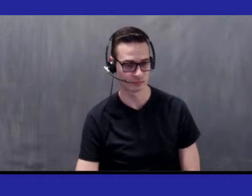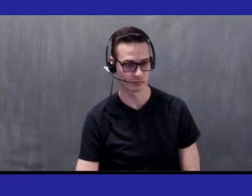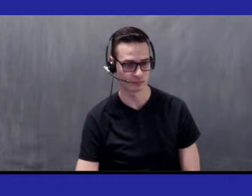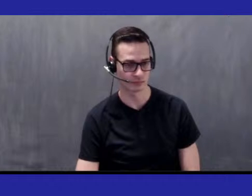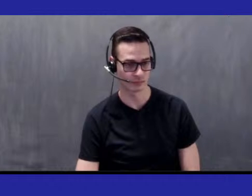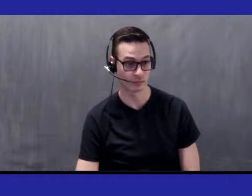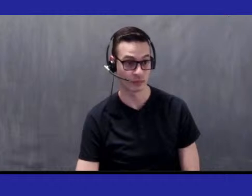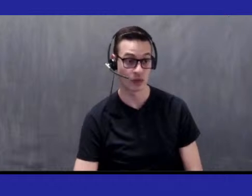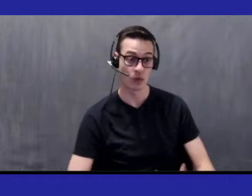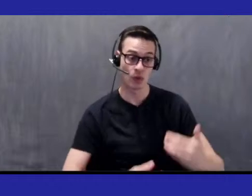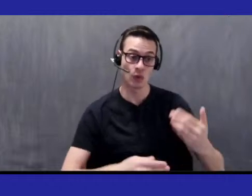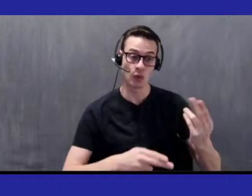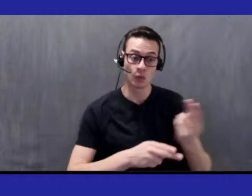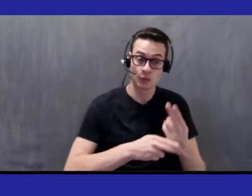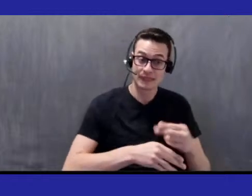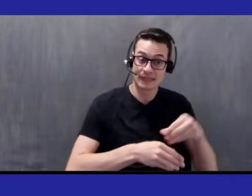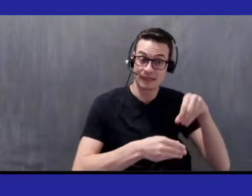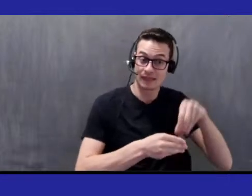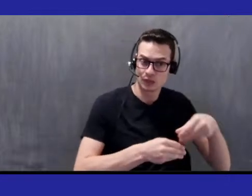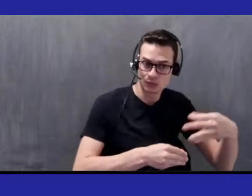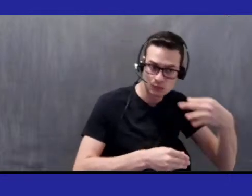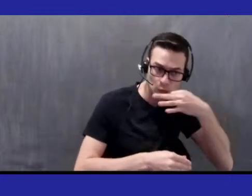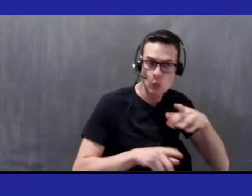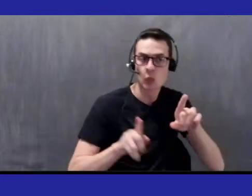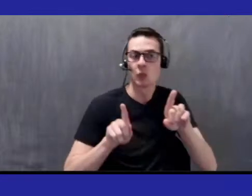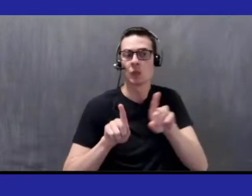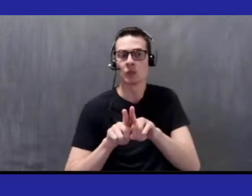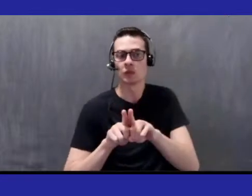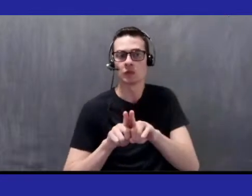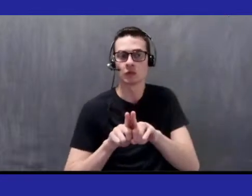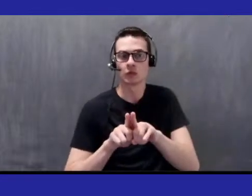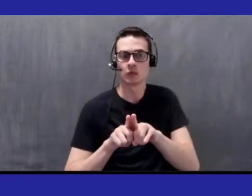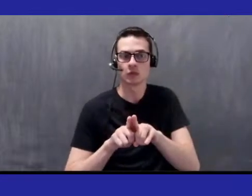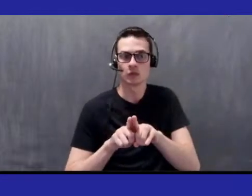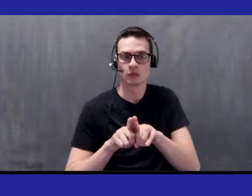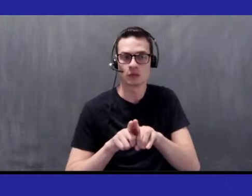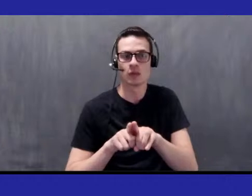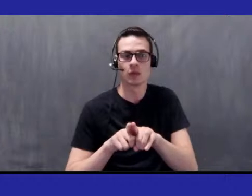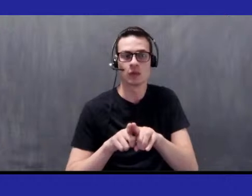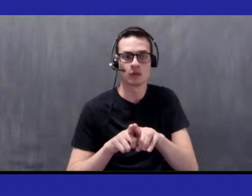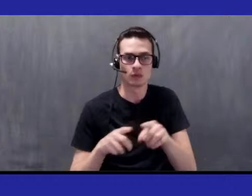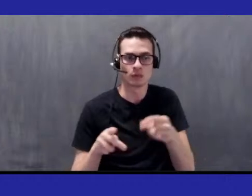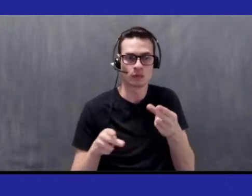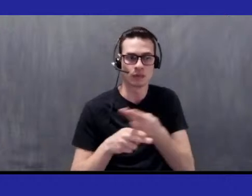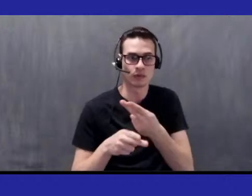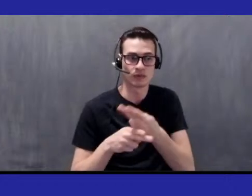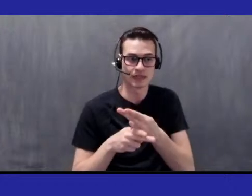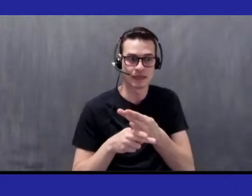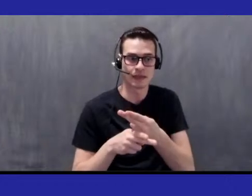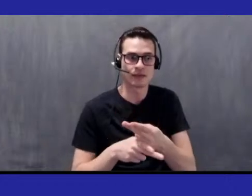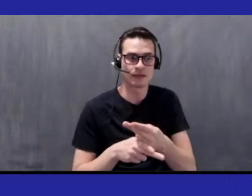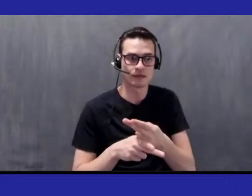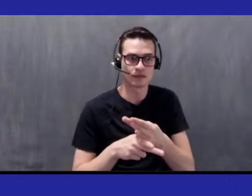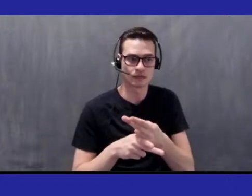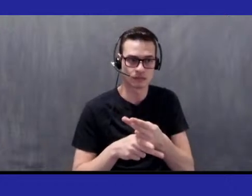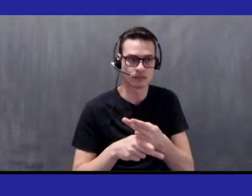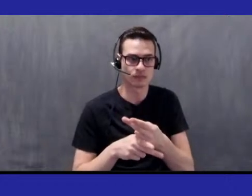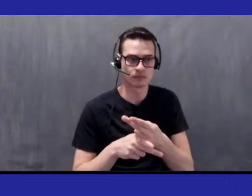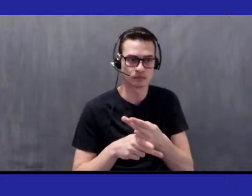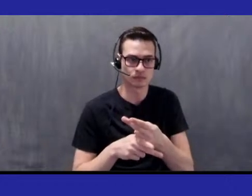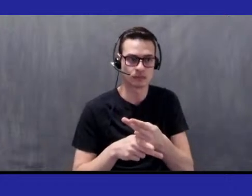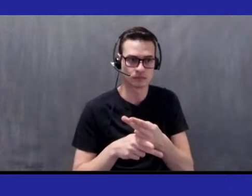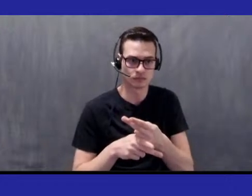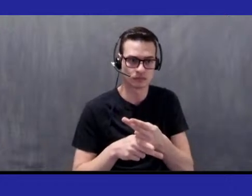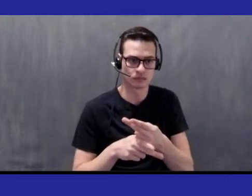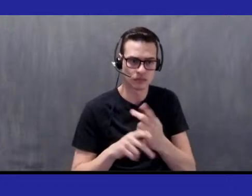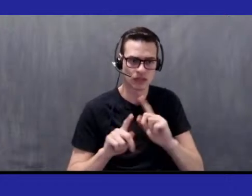expertise, we're also going to be leveraging guidelines from American Society of Rheumatology. And the goal is, again, to optimize care for sickle cell